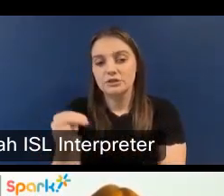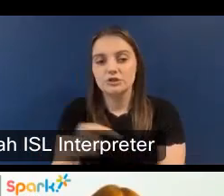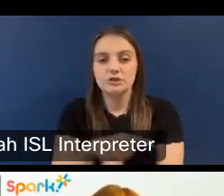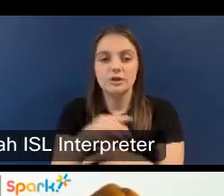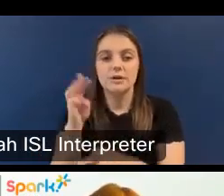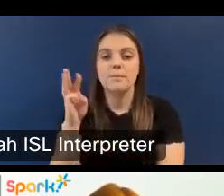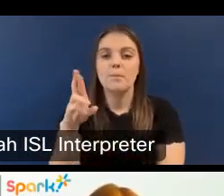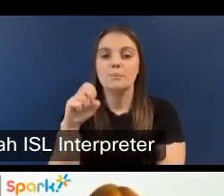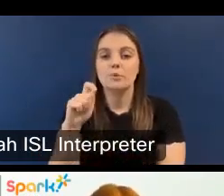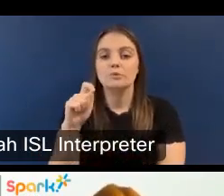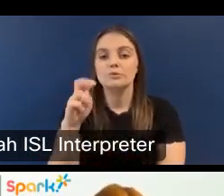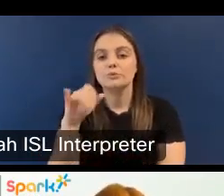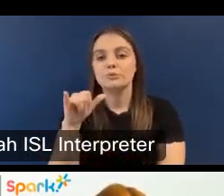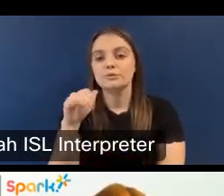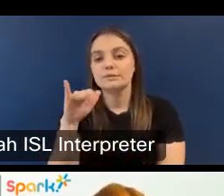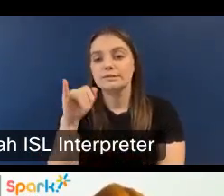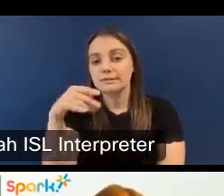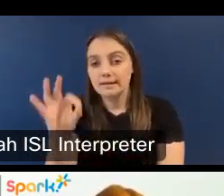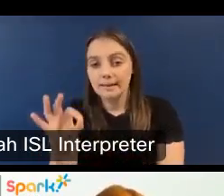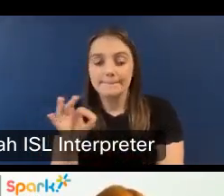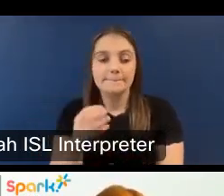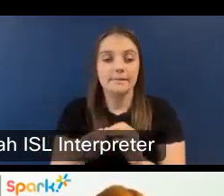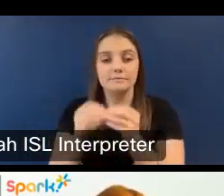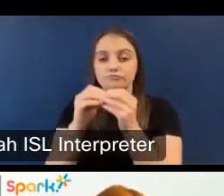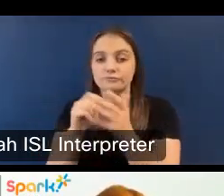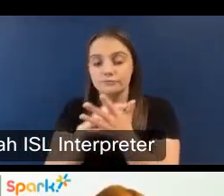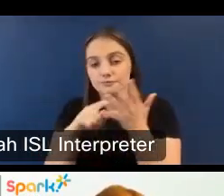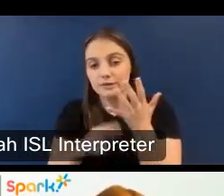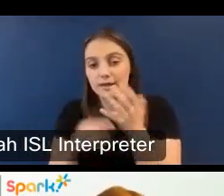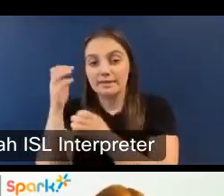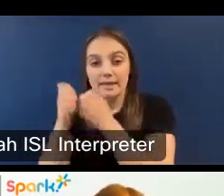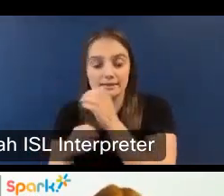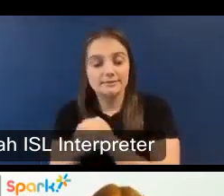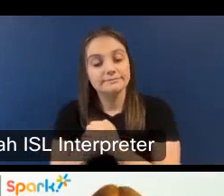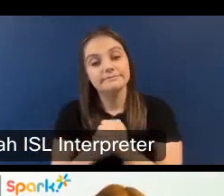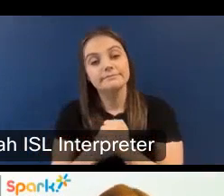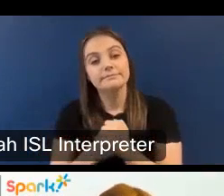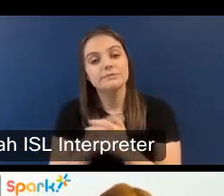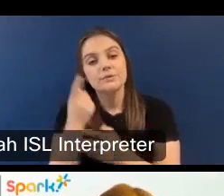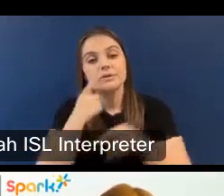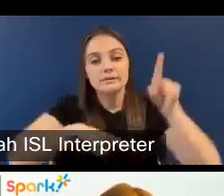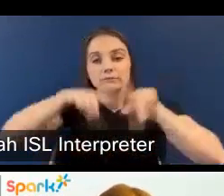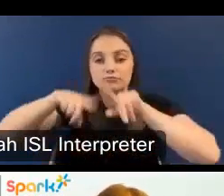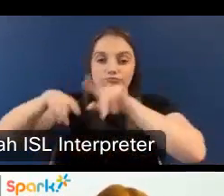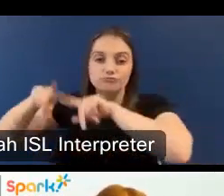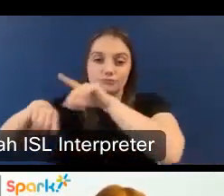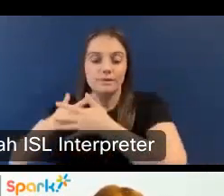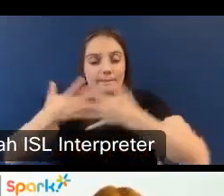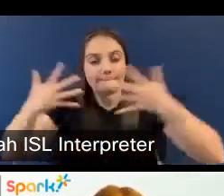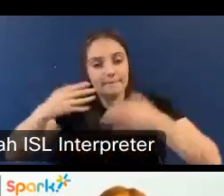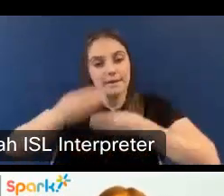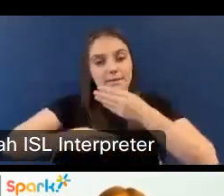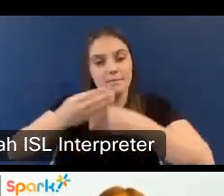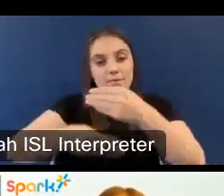testing, iteration, and come to an end. So as you can see, it's like a very diverge, converge process, and at